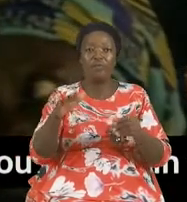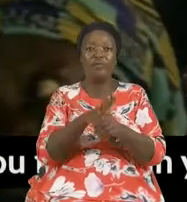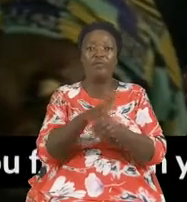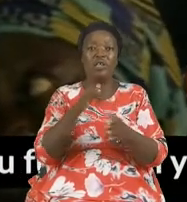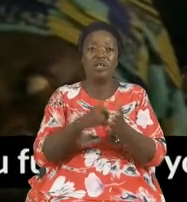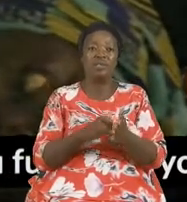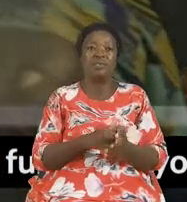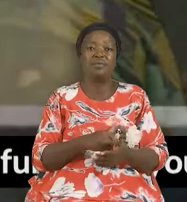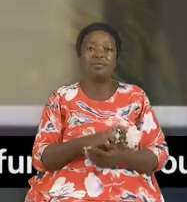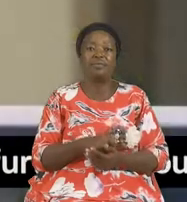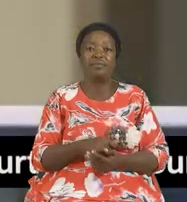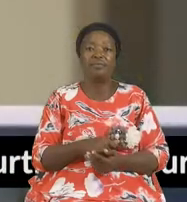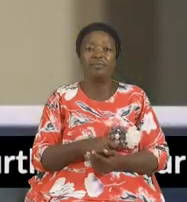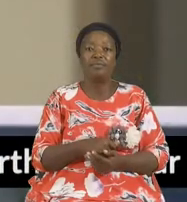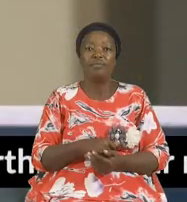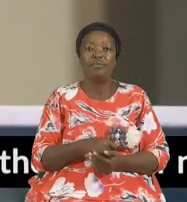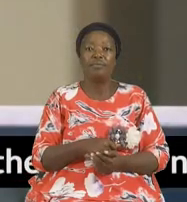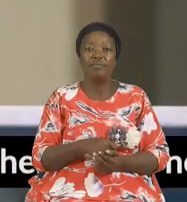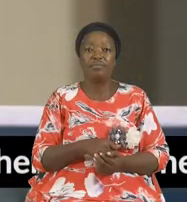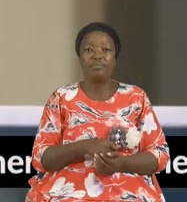you, the Lord will fulfill it.